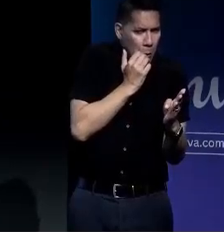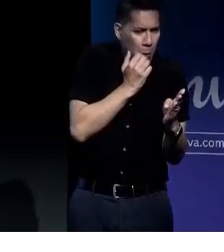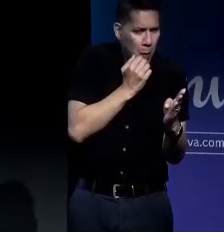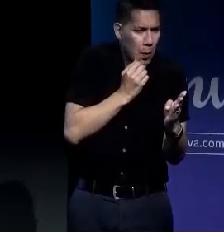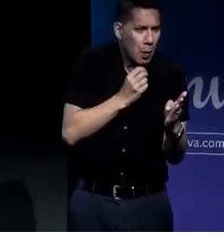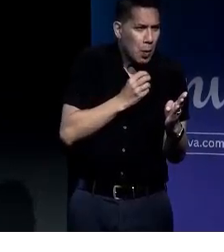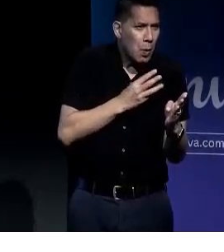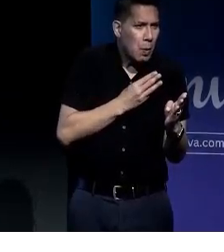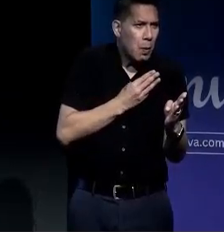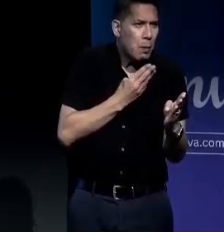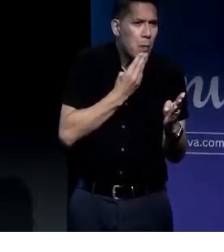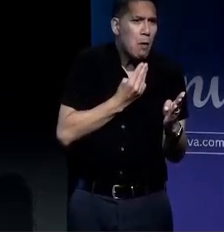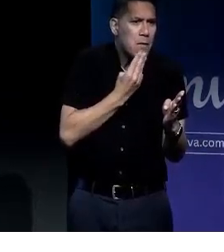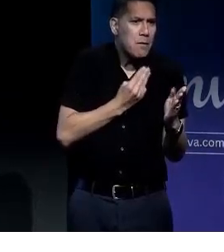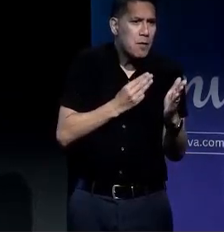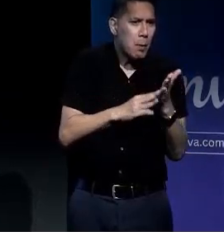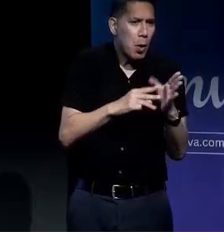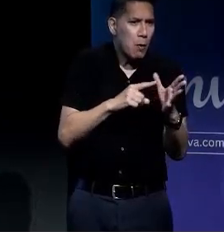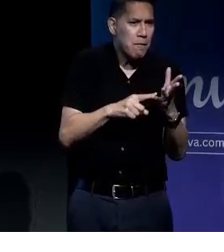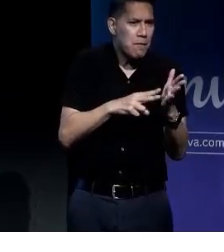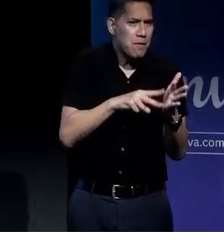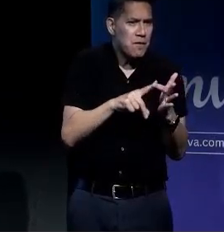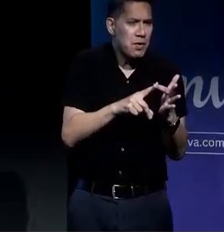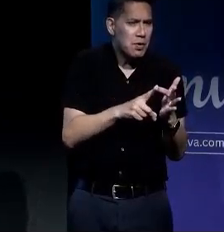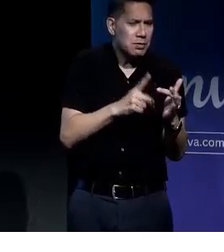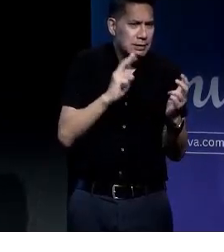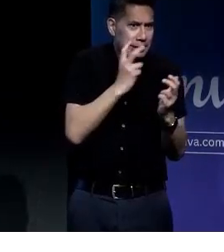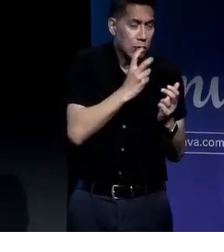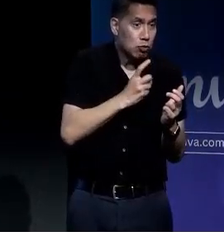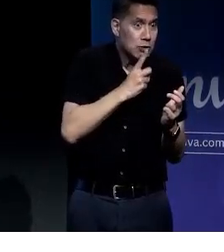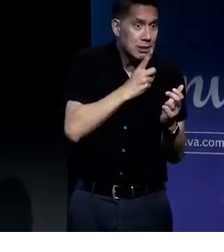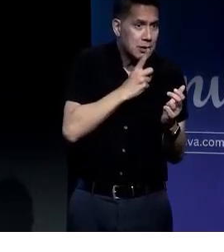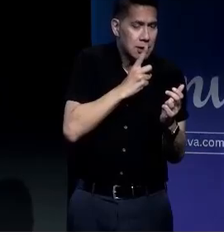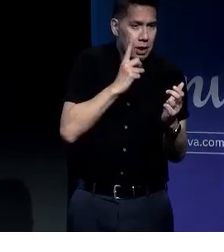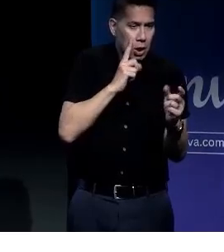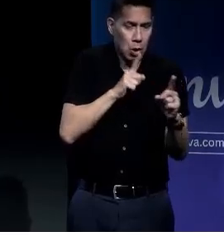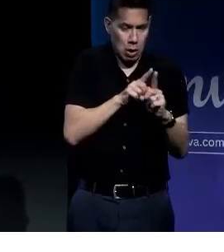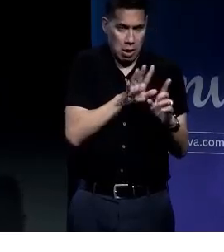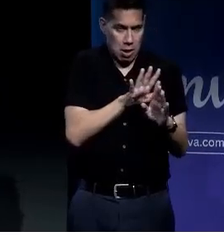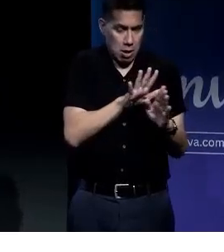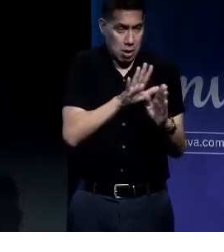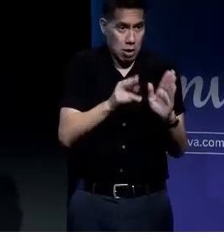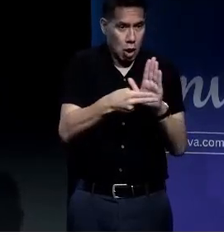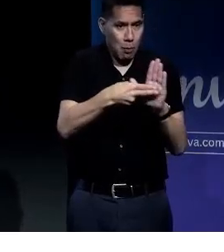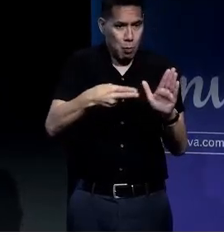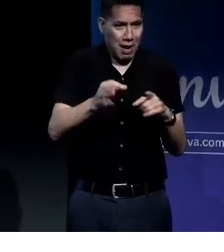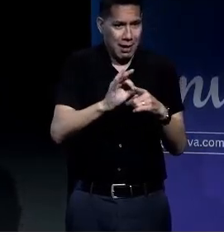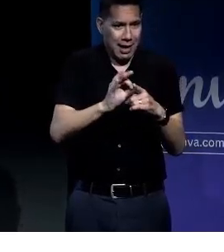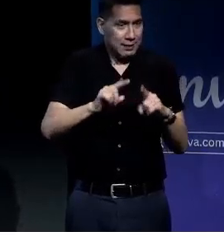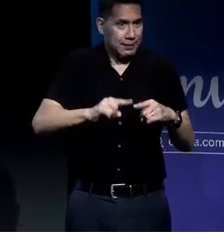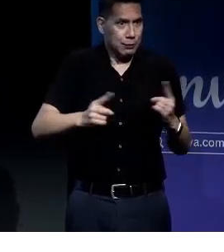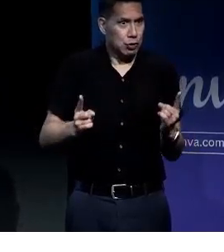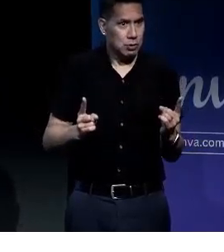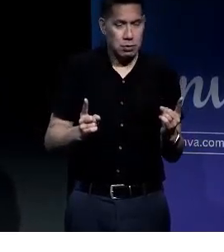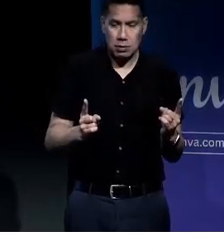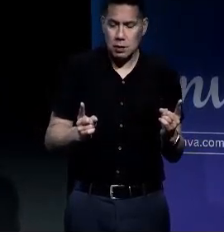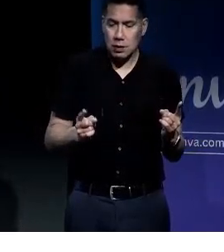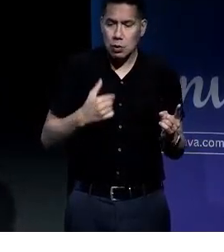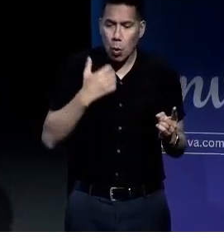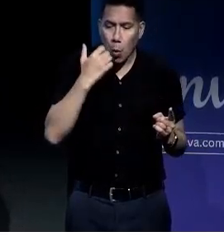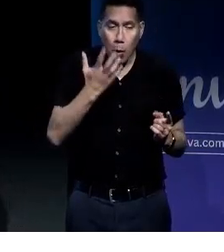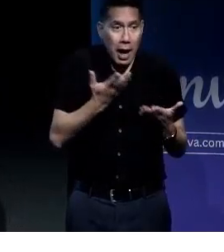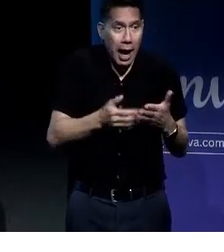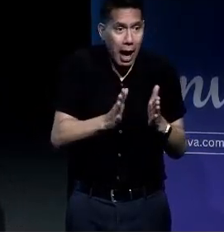colour can end up quite blue, which means it doesn't look like a brand colour anymore. So I will always do this